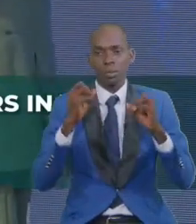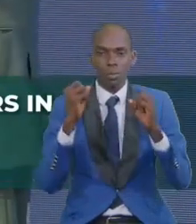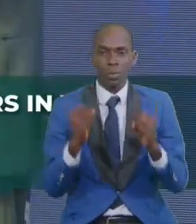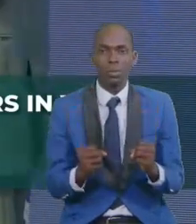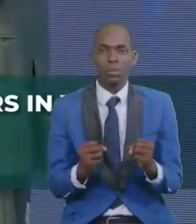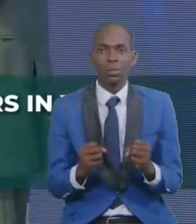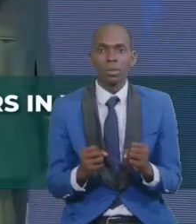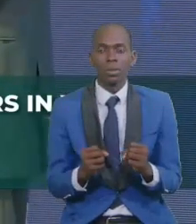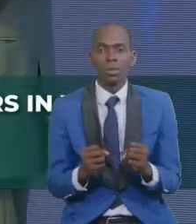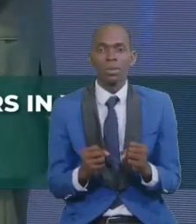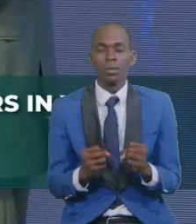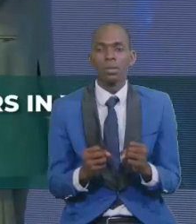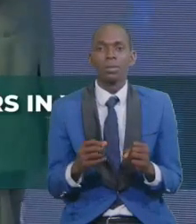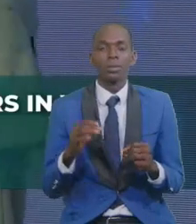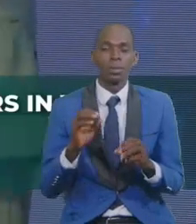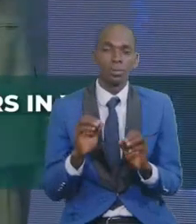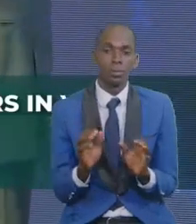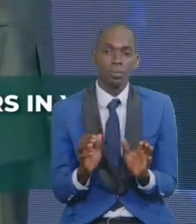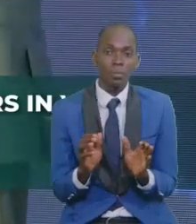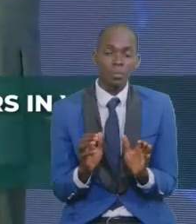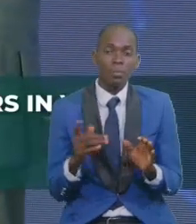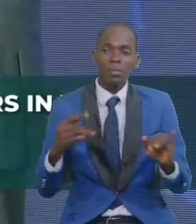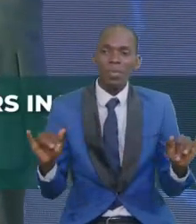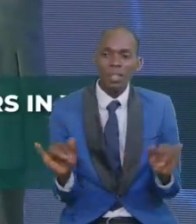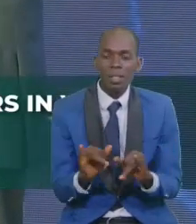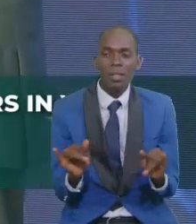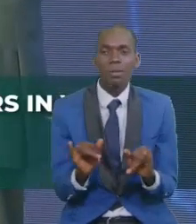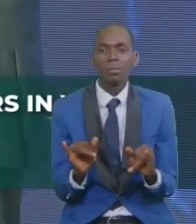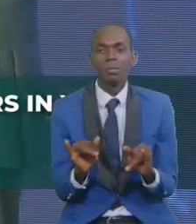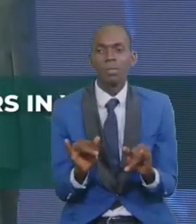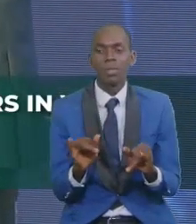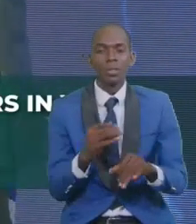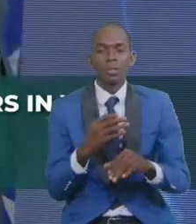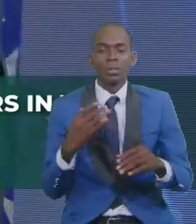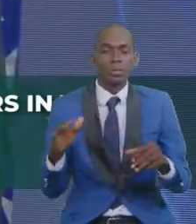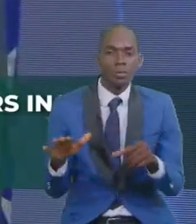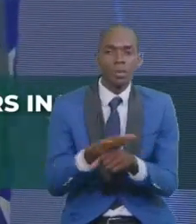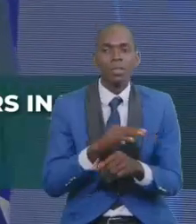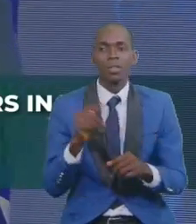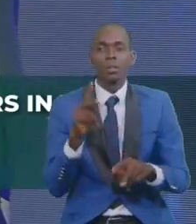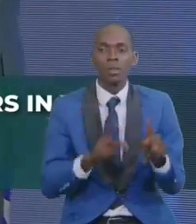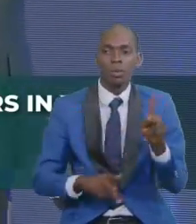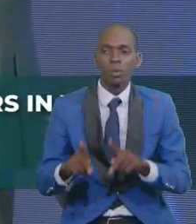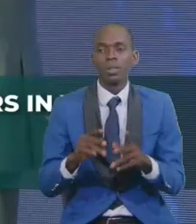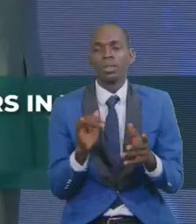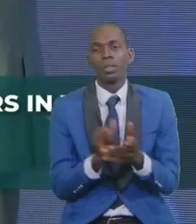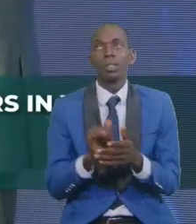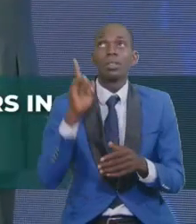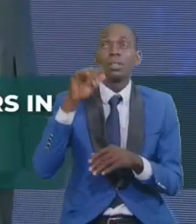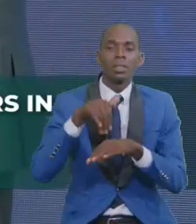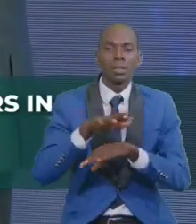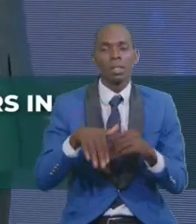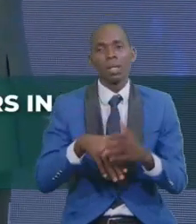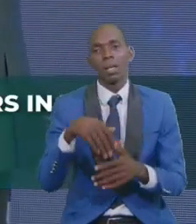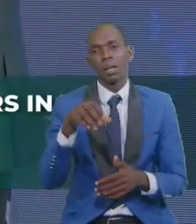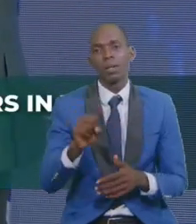the same in love, the same in equipping the people that he sends forth.